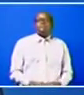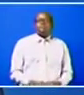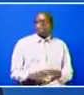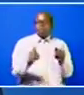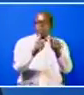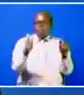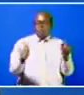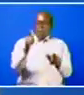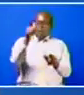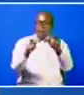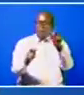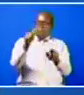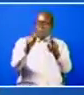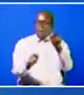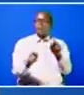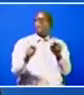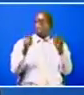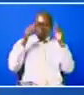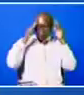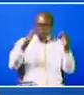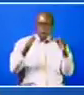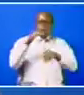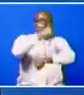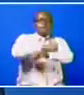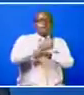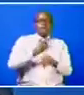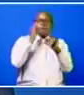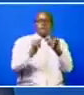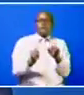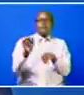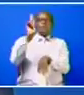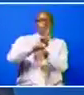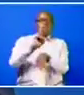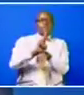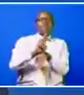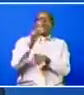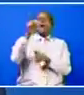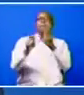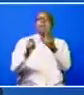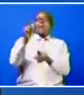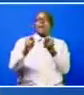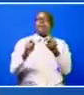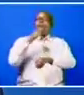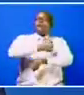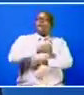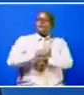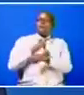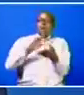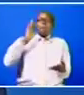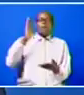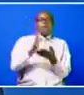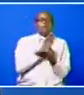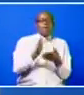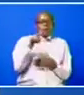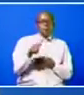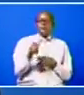Well, milk processor Brookside is targeting schools in a new push to grow consumption of dairy products and further expand its share of the